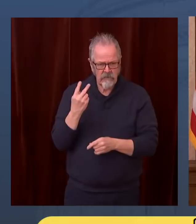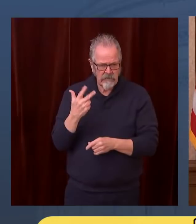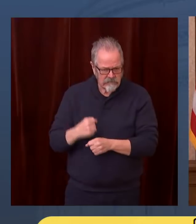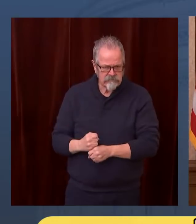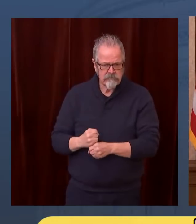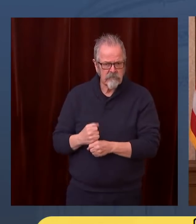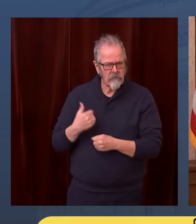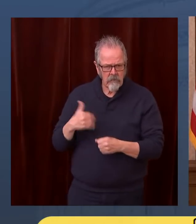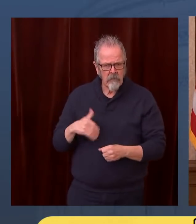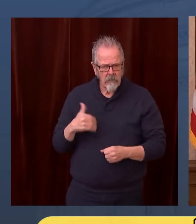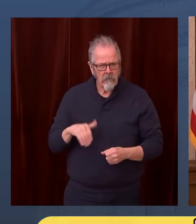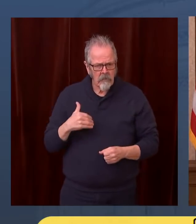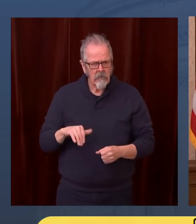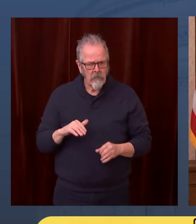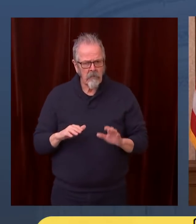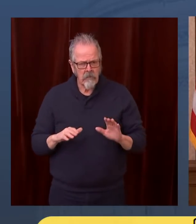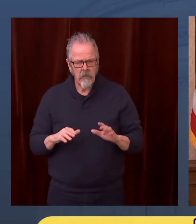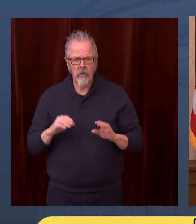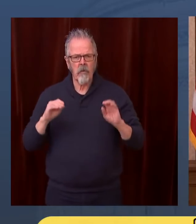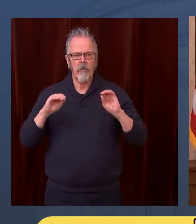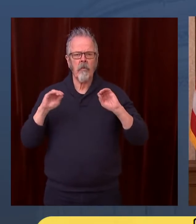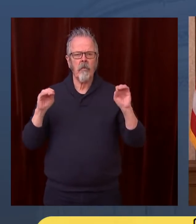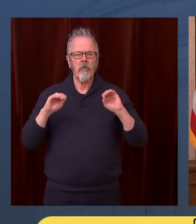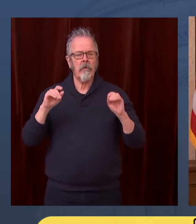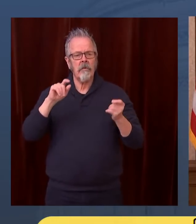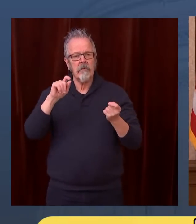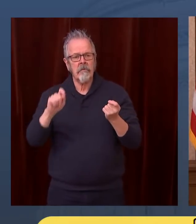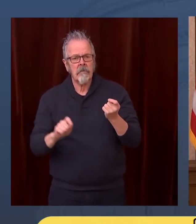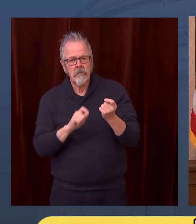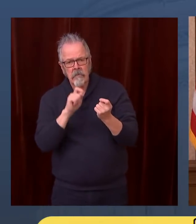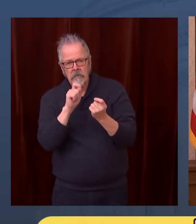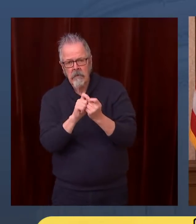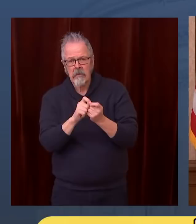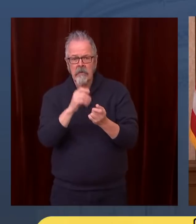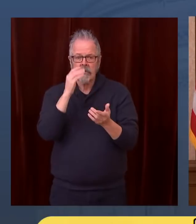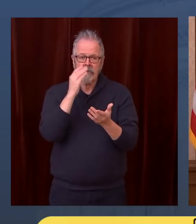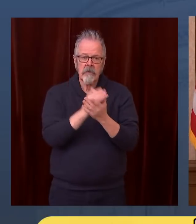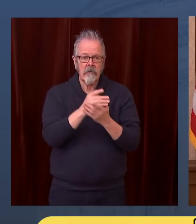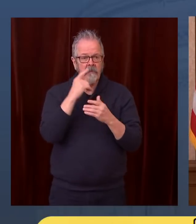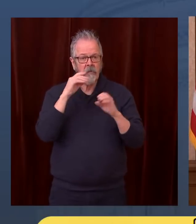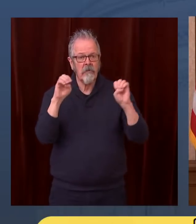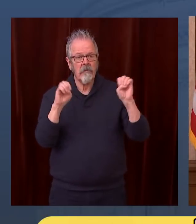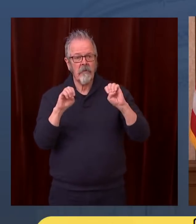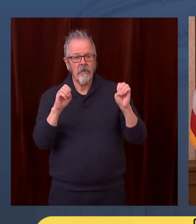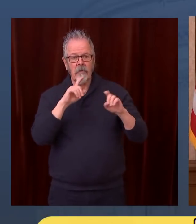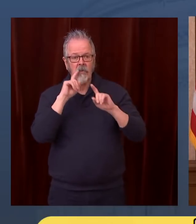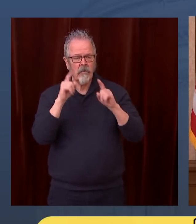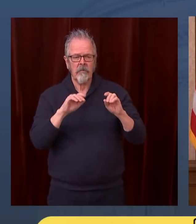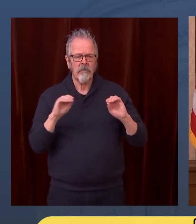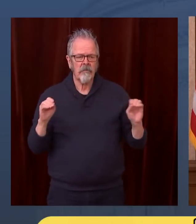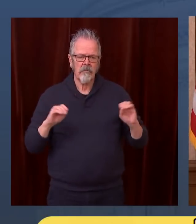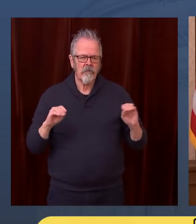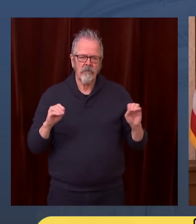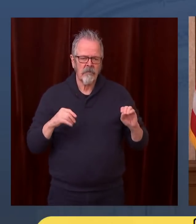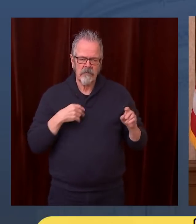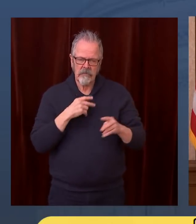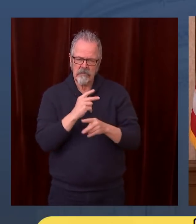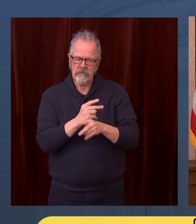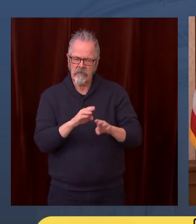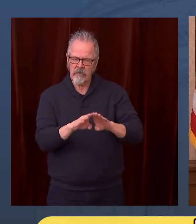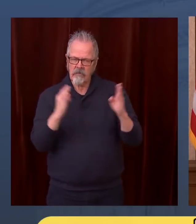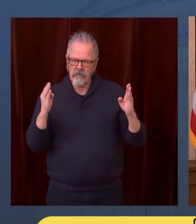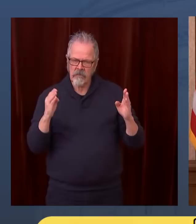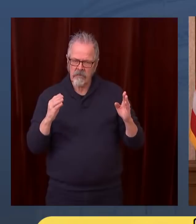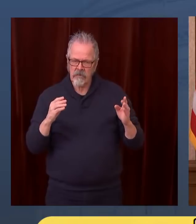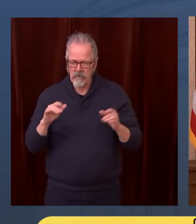no dedicated end date to the emergency order. It's like the last 2 years, we will be following the science and making decisions. But there is some